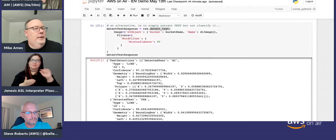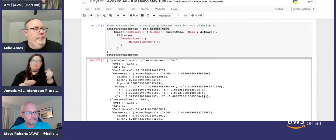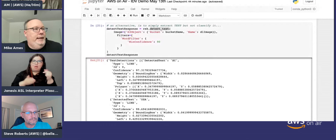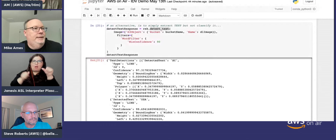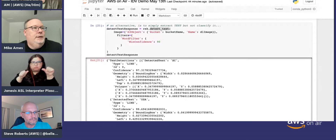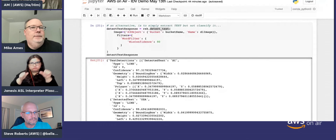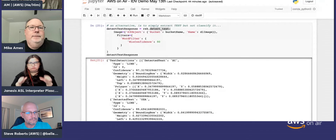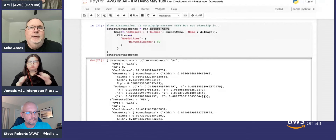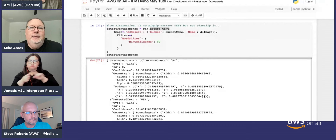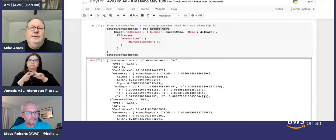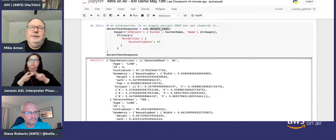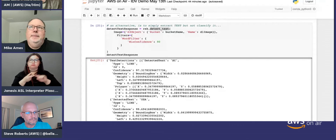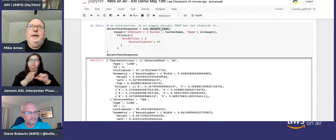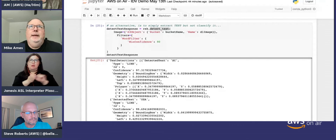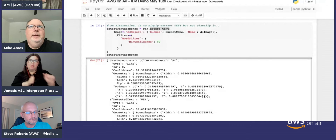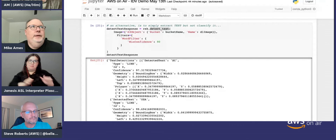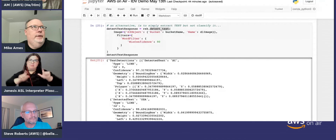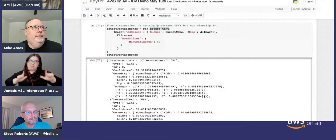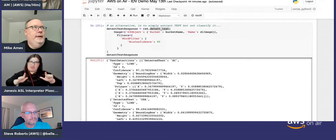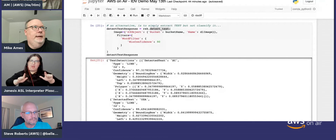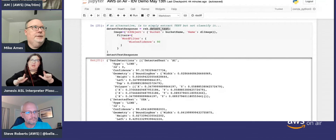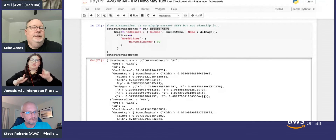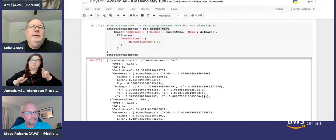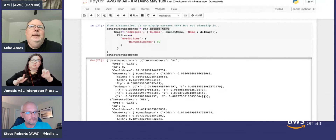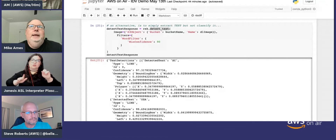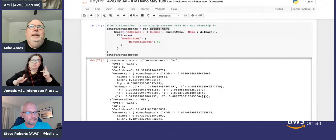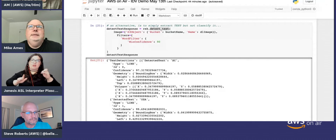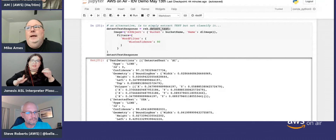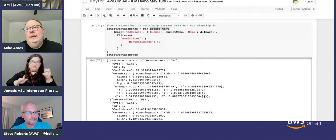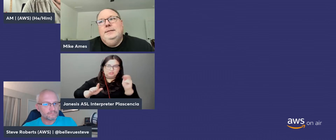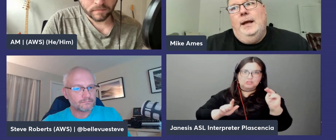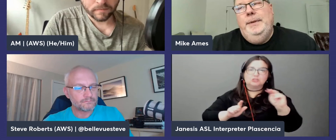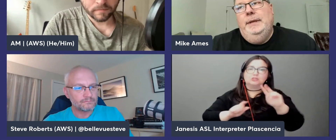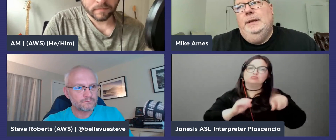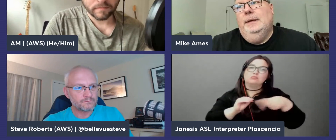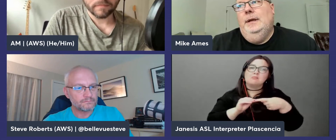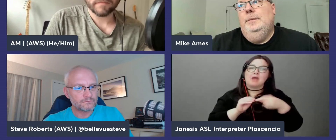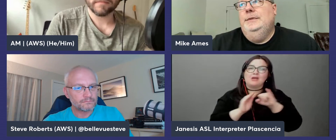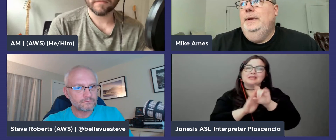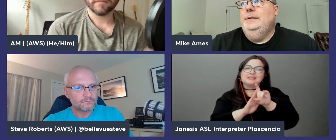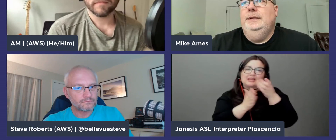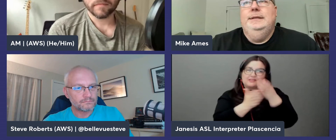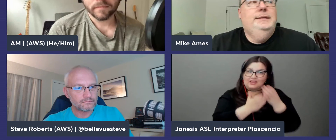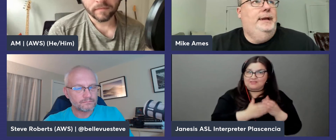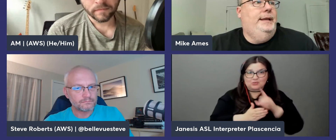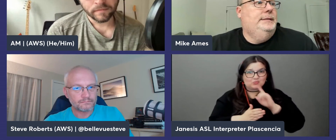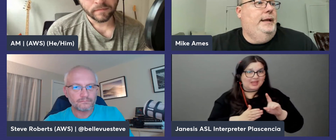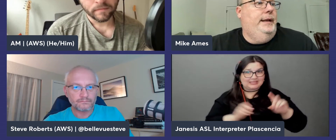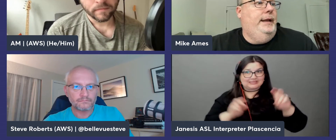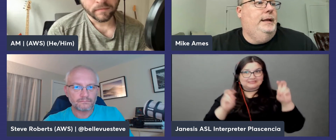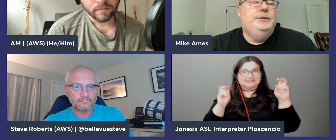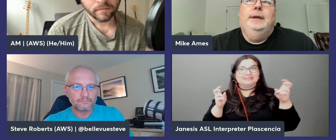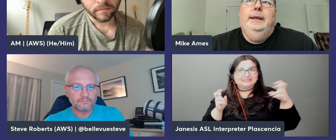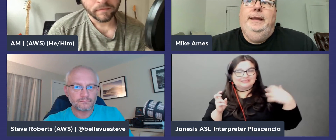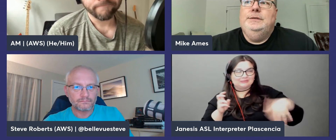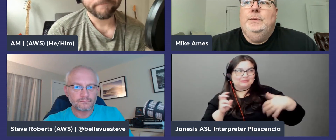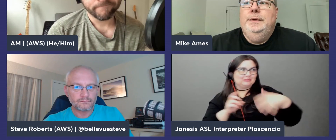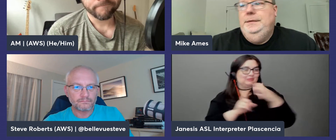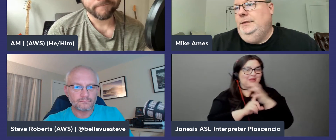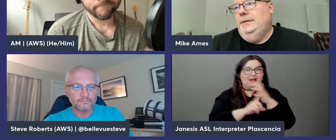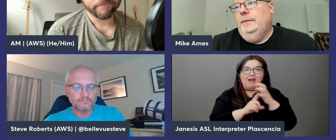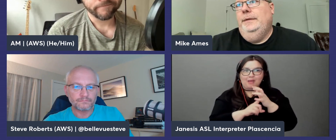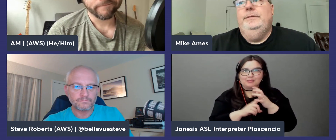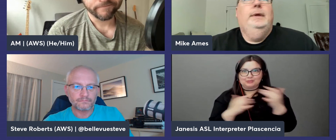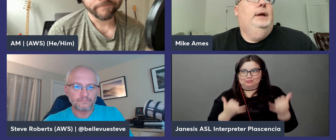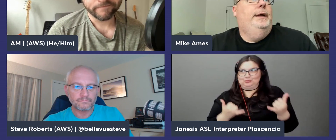got a page off of Rekognition about identity verification. It's a hot topic, especially in today's day and age, and it's